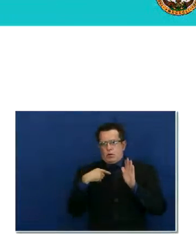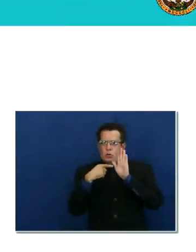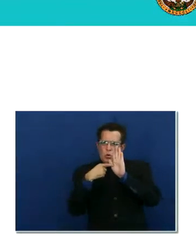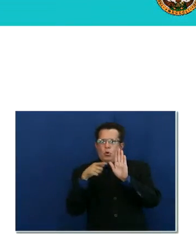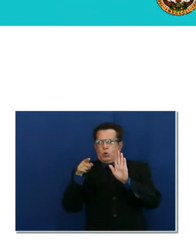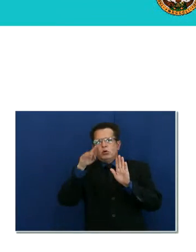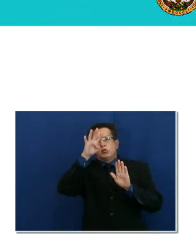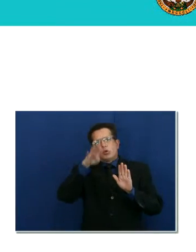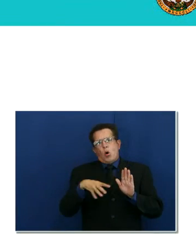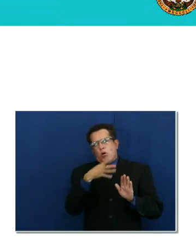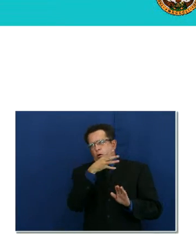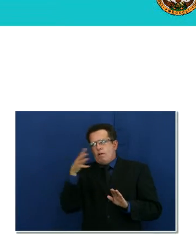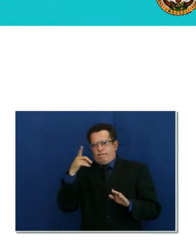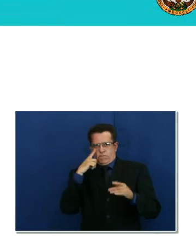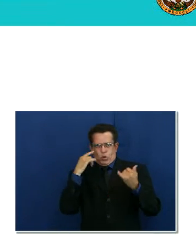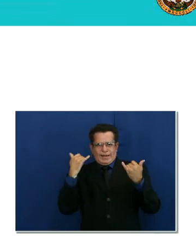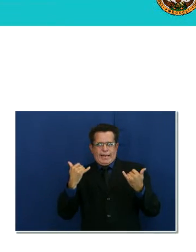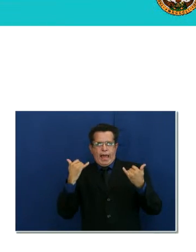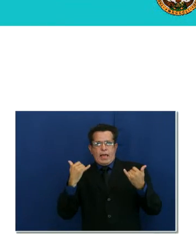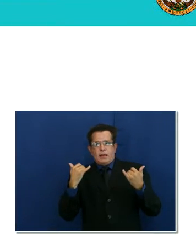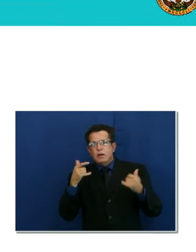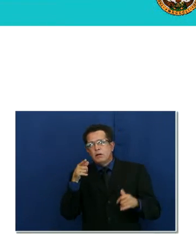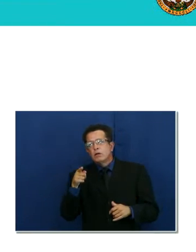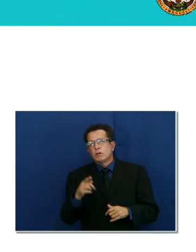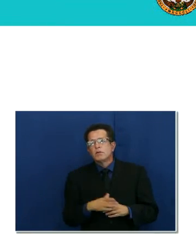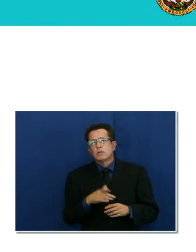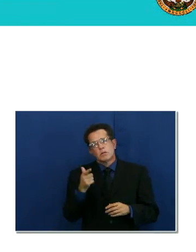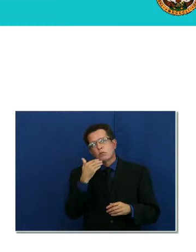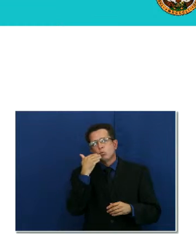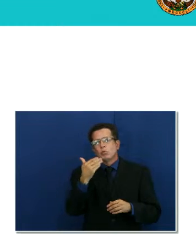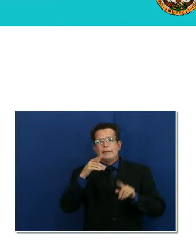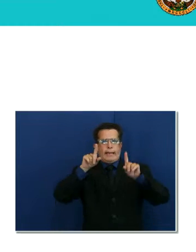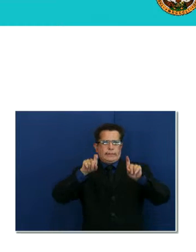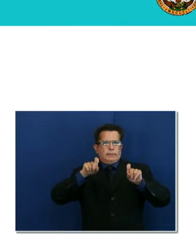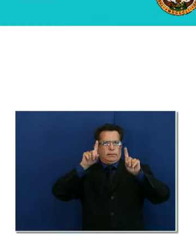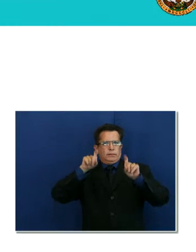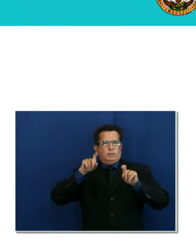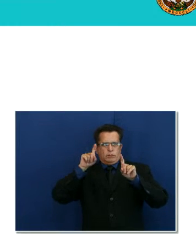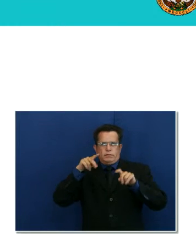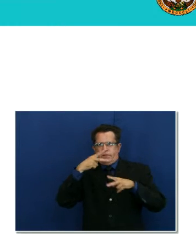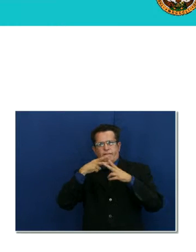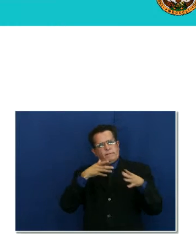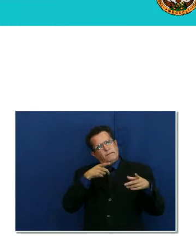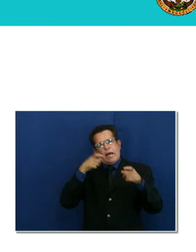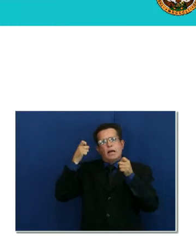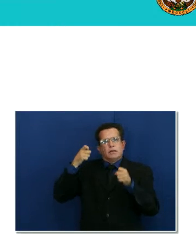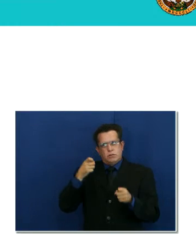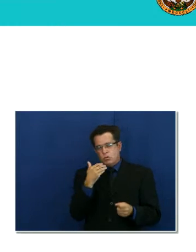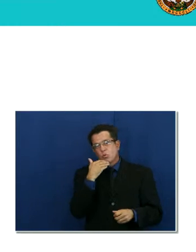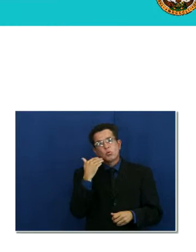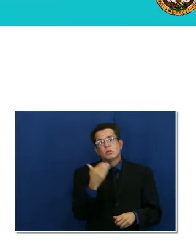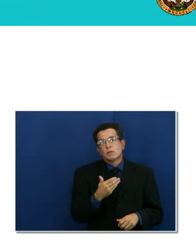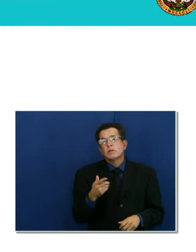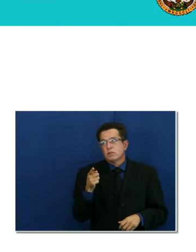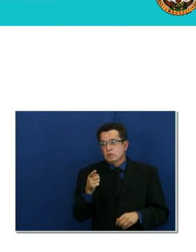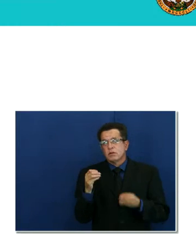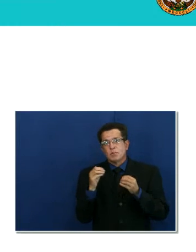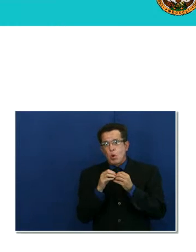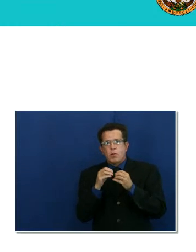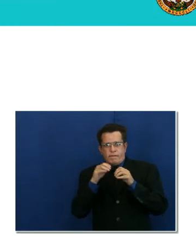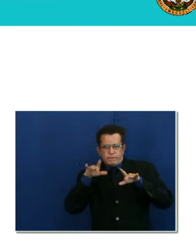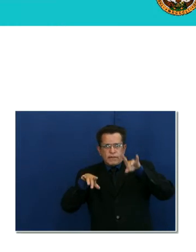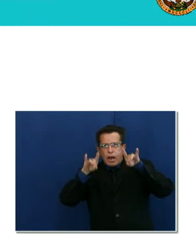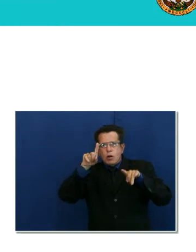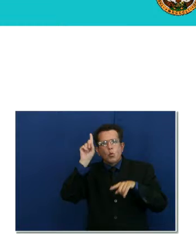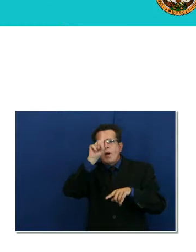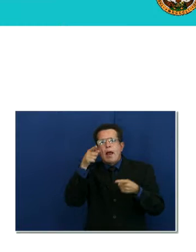significant, a steady increase in the number of testing we've been doing, which is good in terms of providing more insight into what's